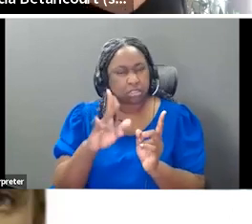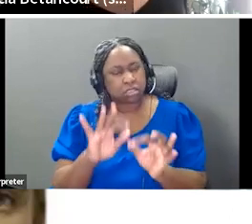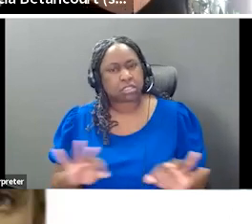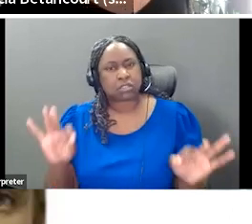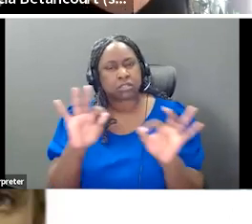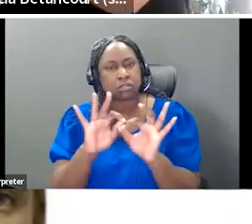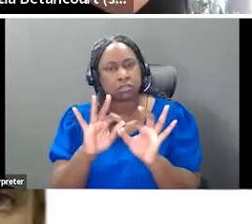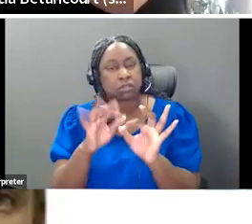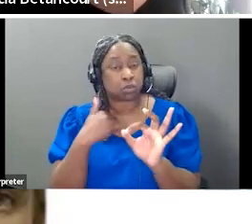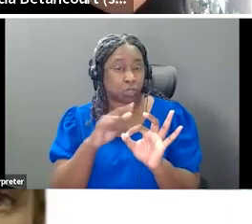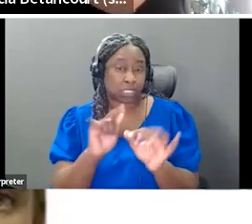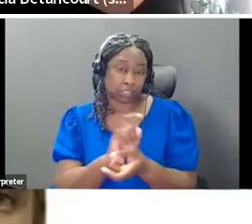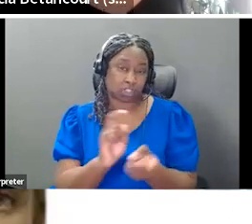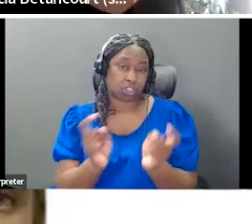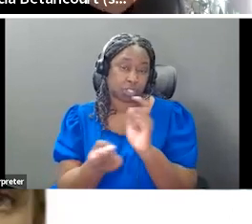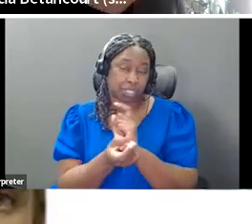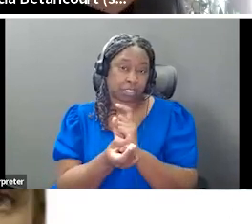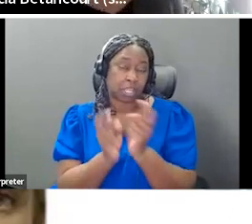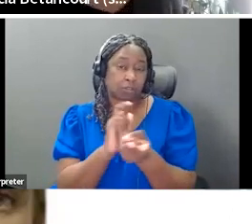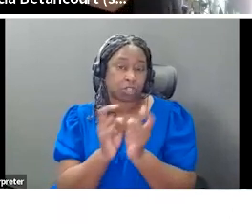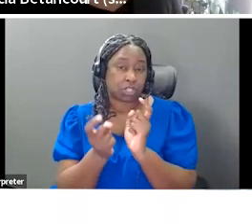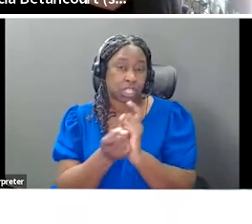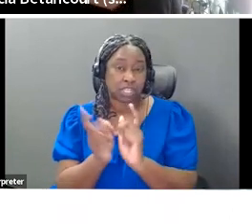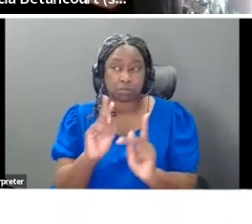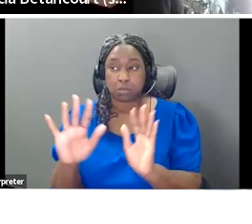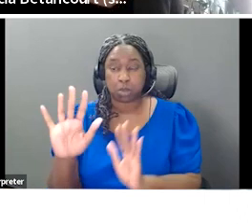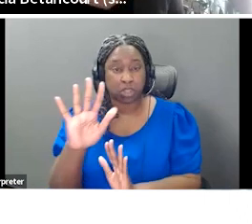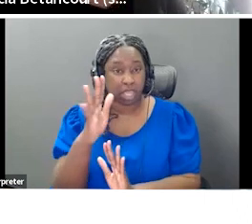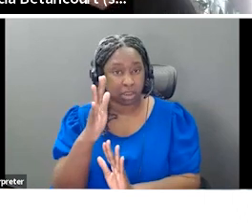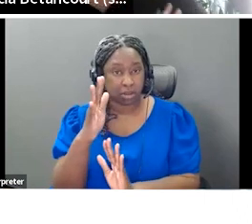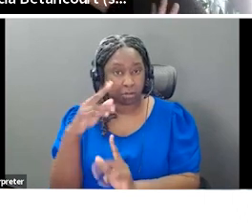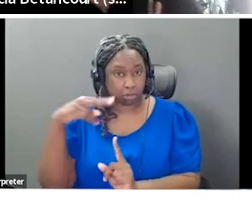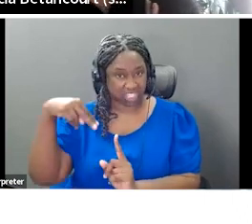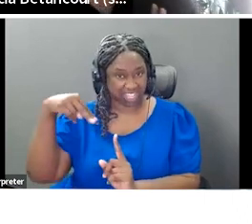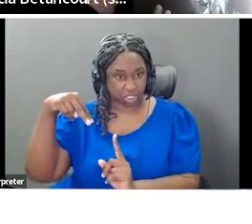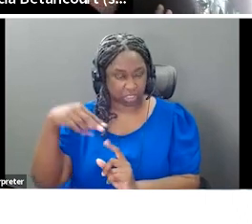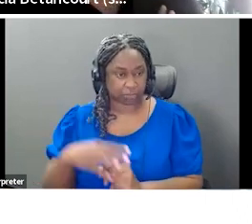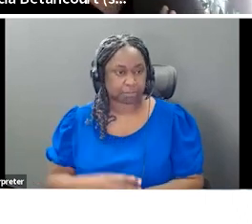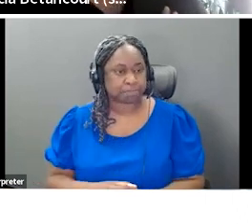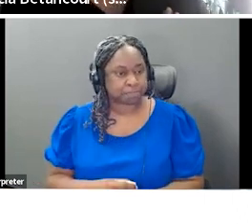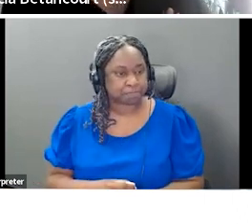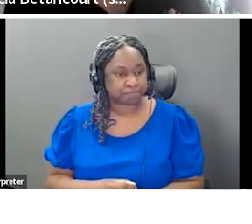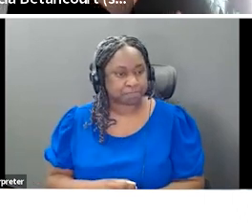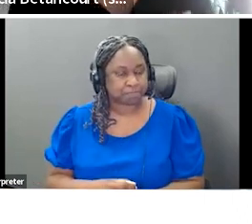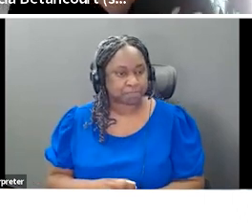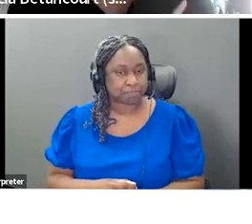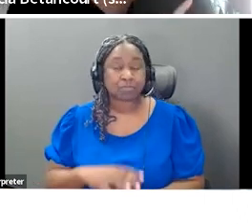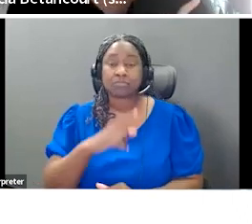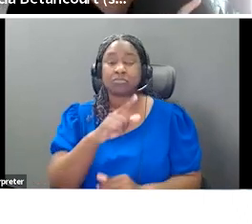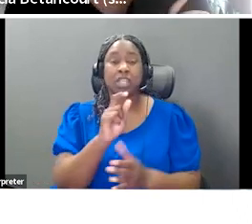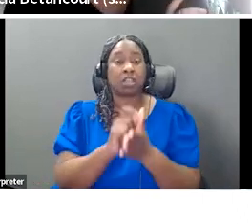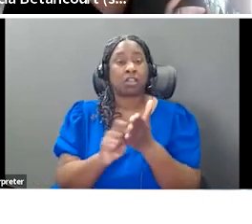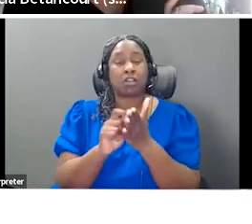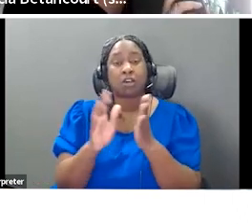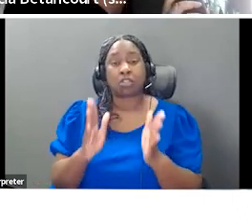power to change this and to change the perceptions of people. I love this, this author's quote,